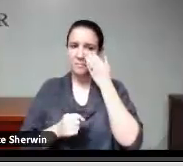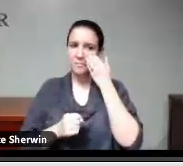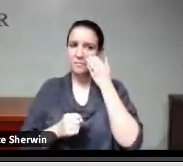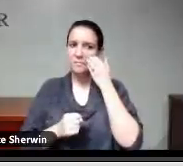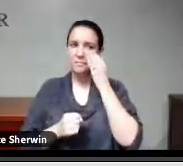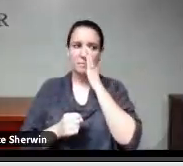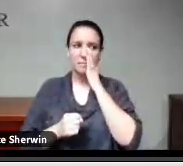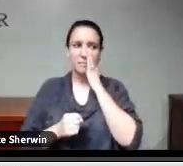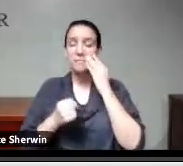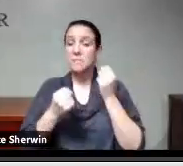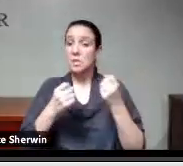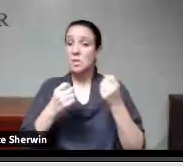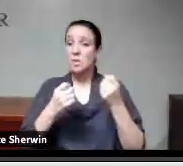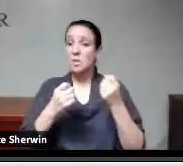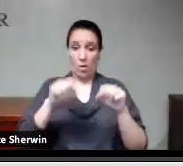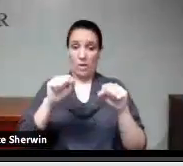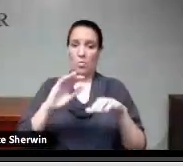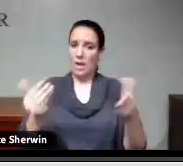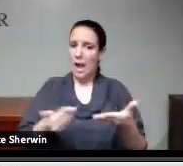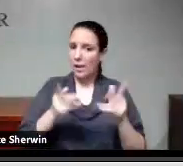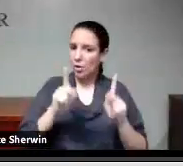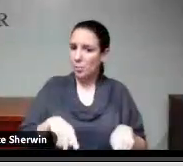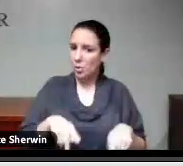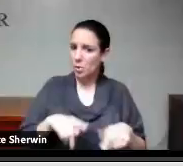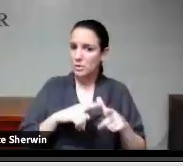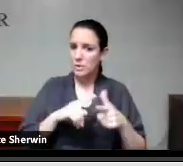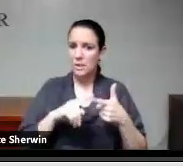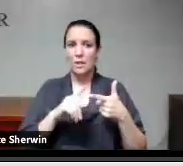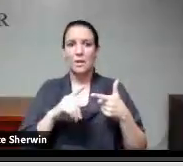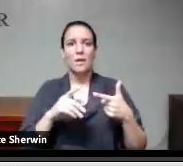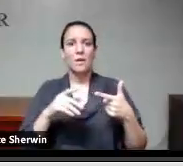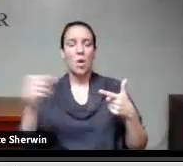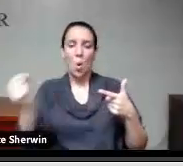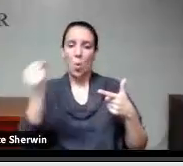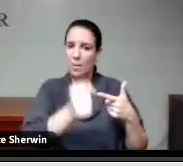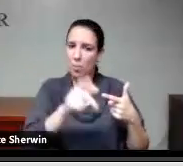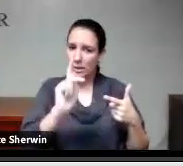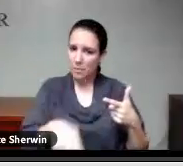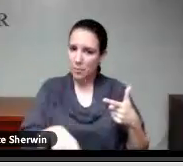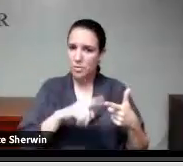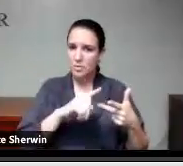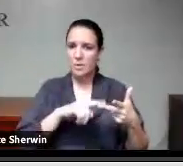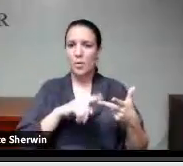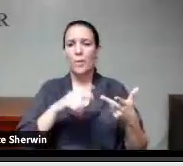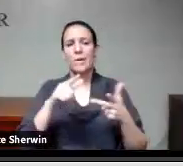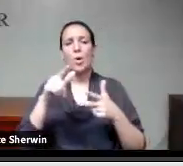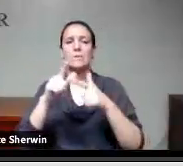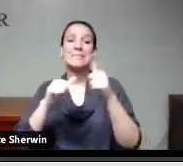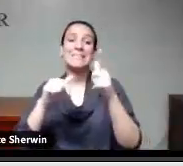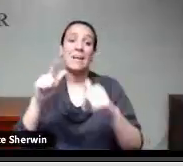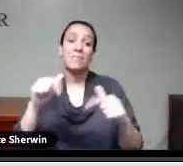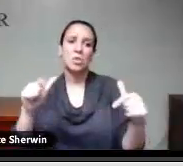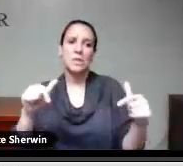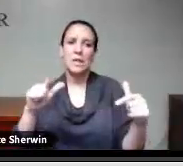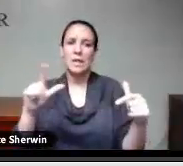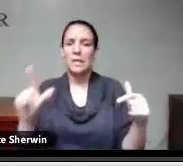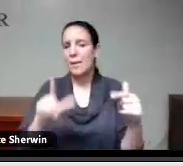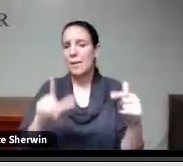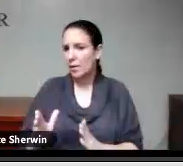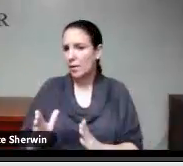appoint someone, we give somebody an additional hat. So we give somebody diversity librarian / reference librarian, or